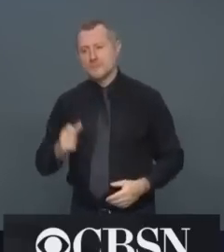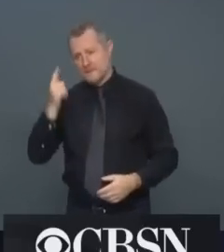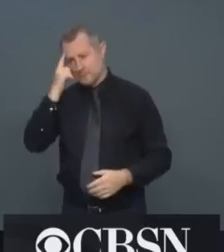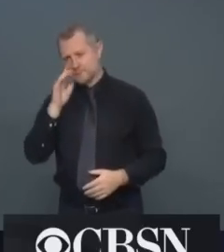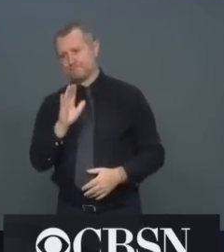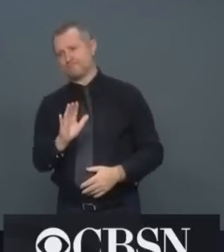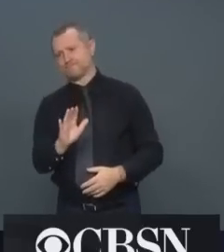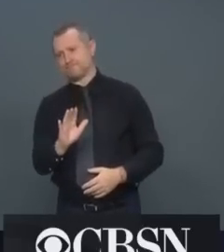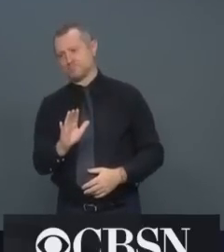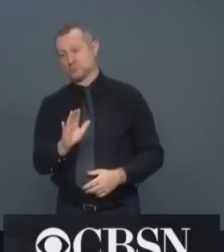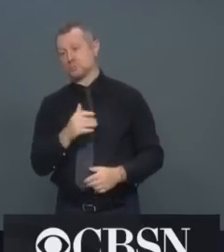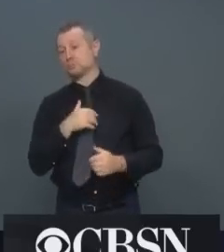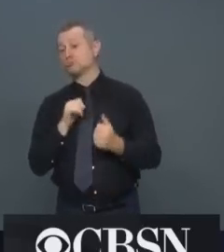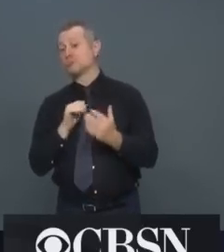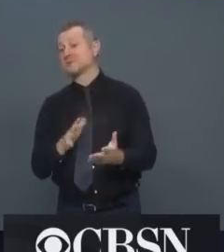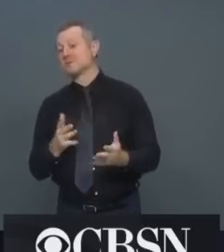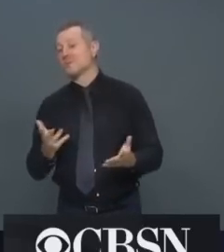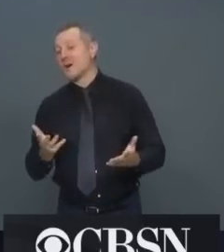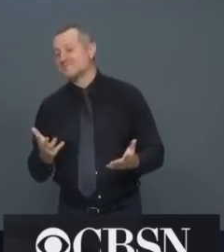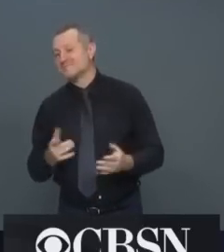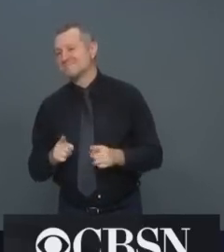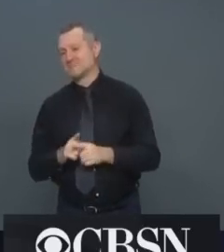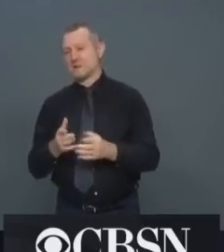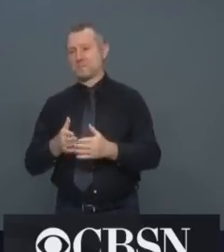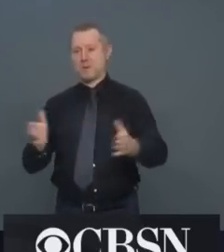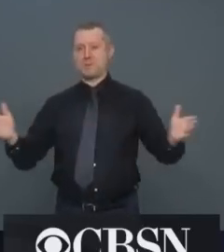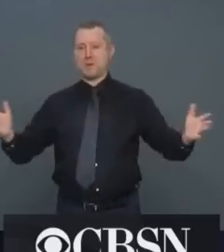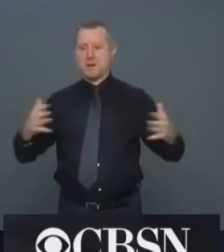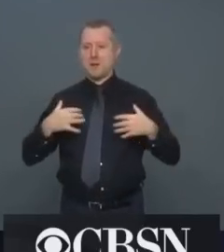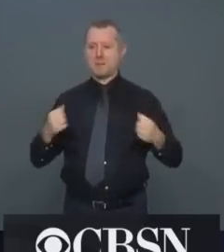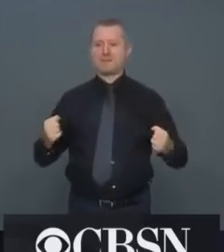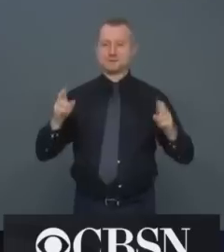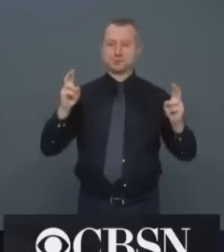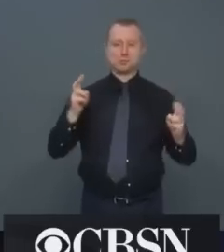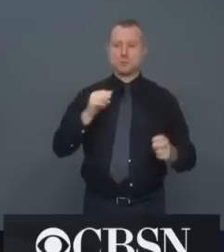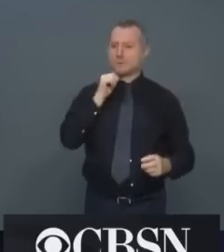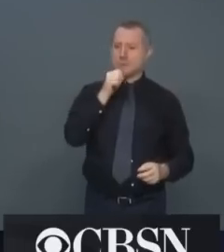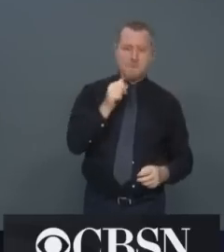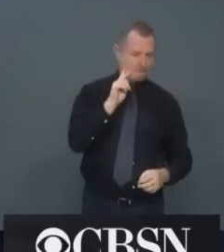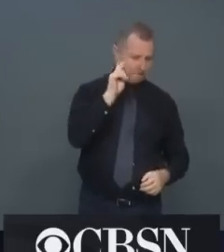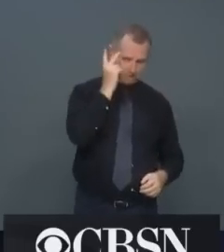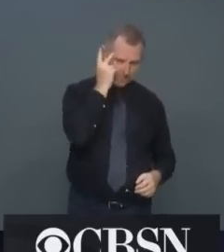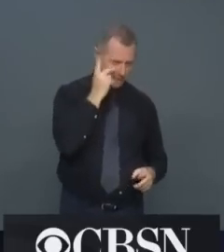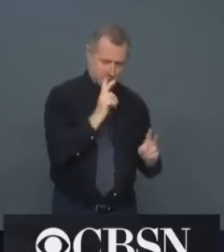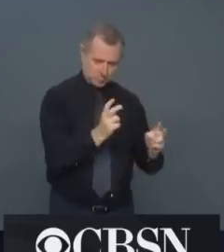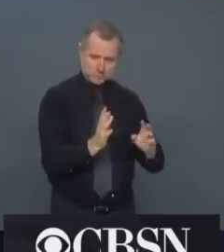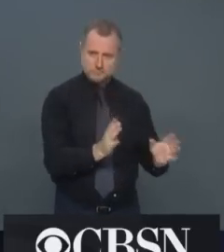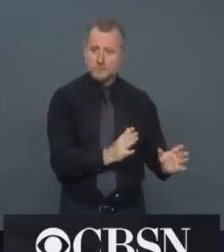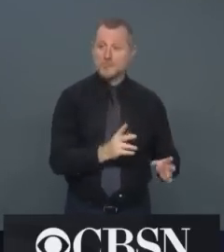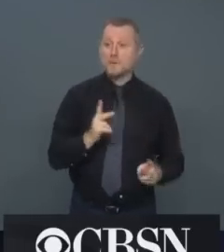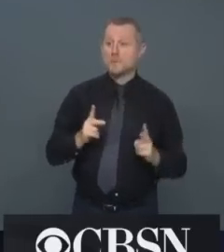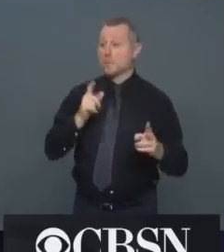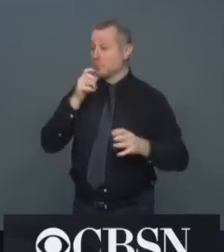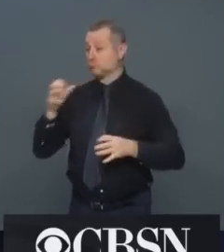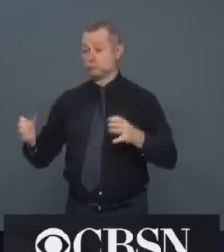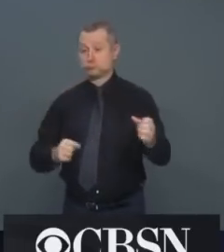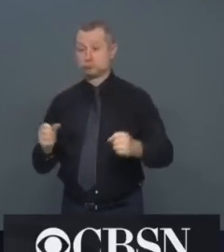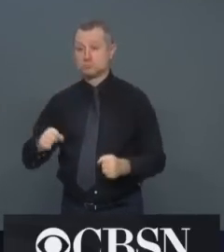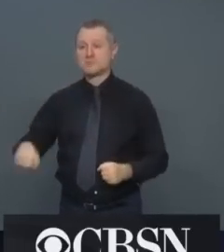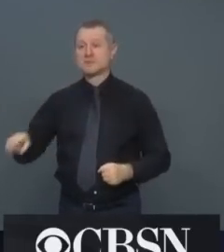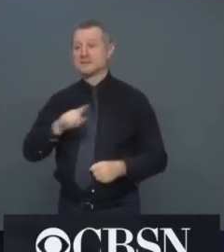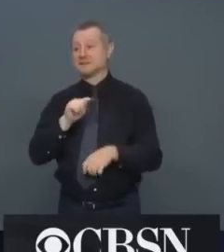as a public health matter. It won't be addressed as a political matter. The people who are on that task force are public health